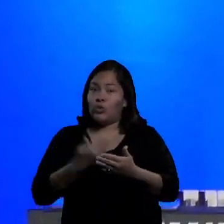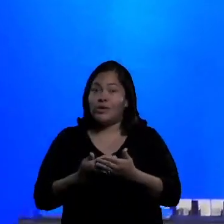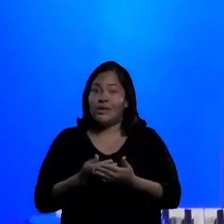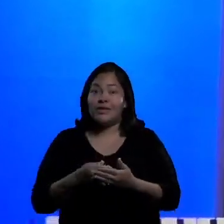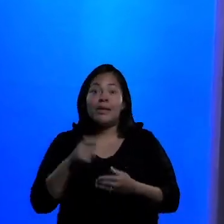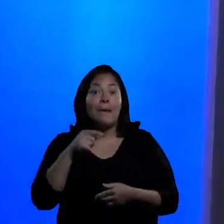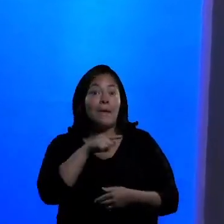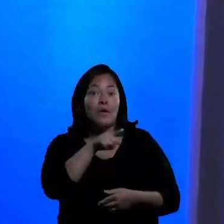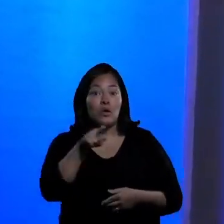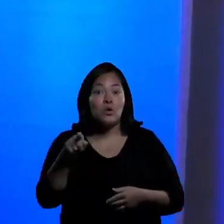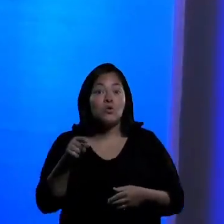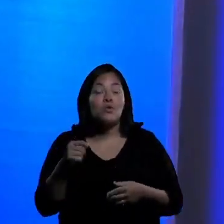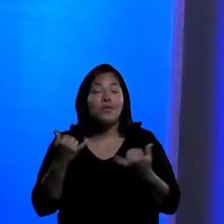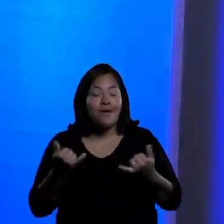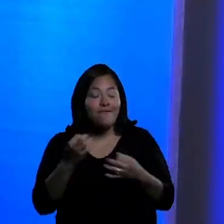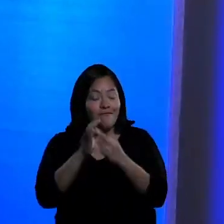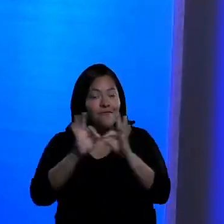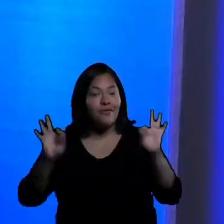free.